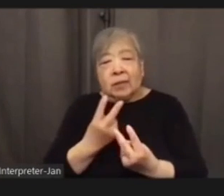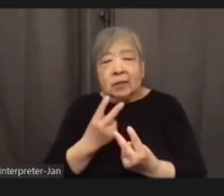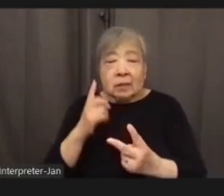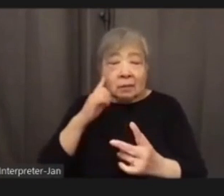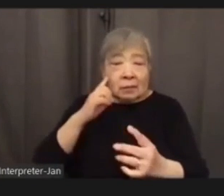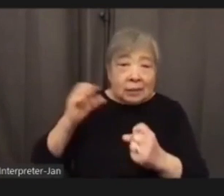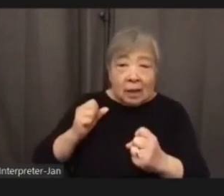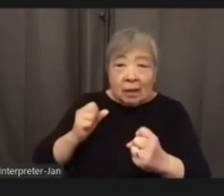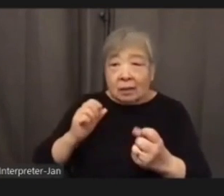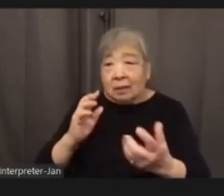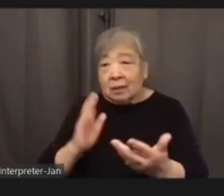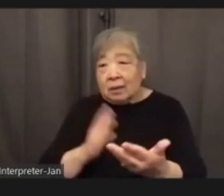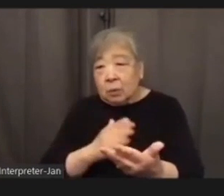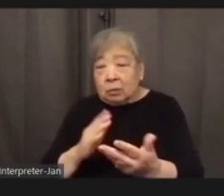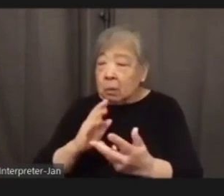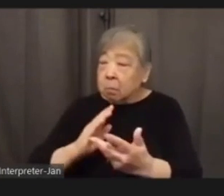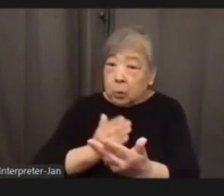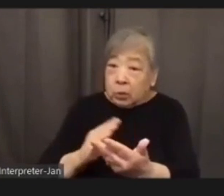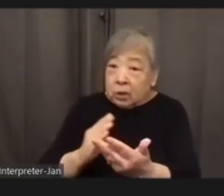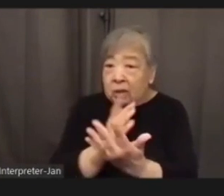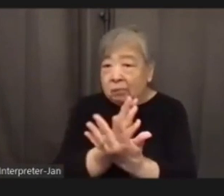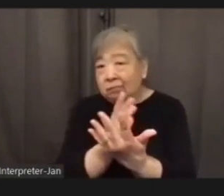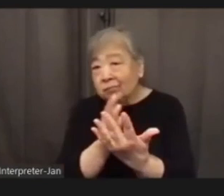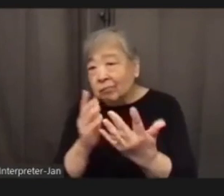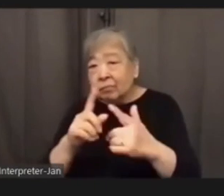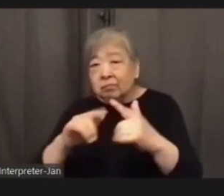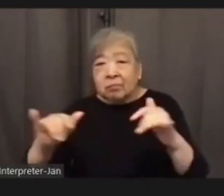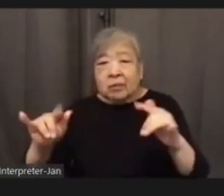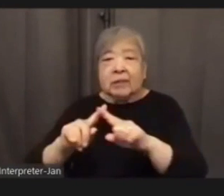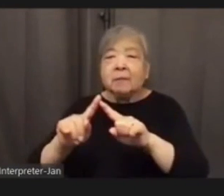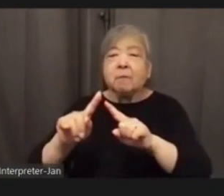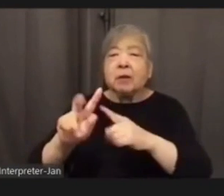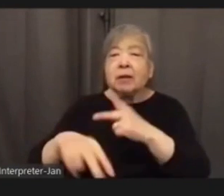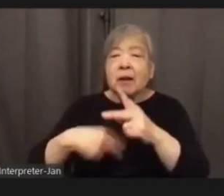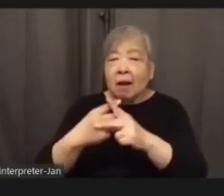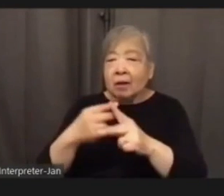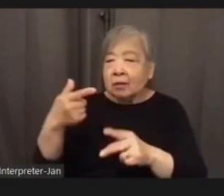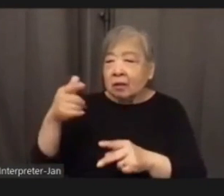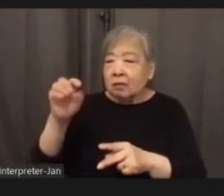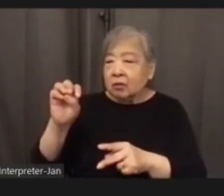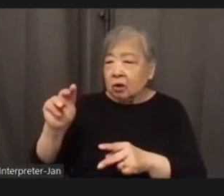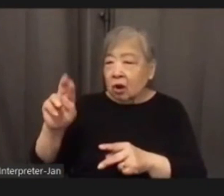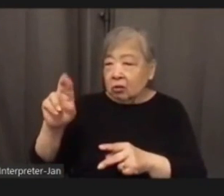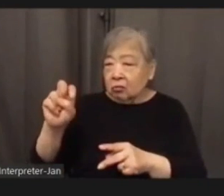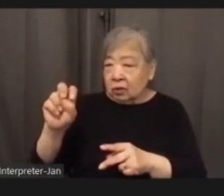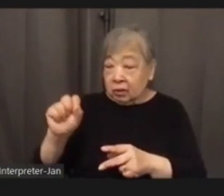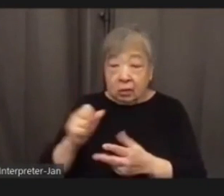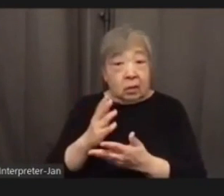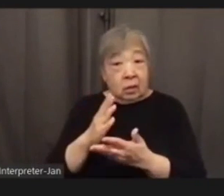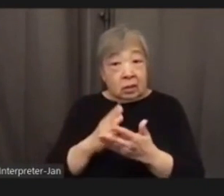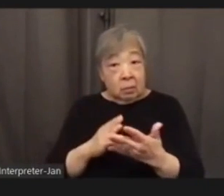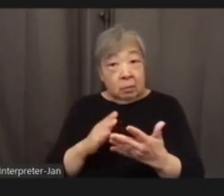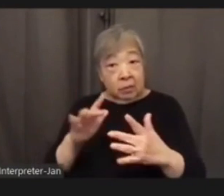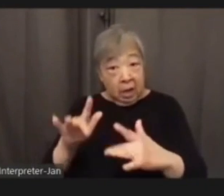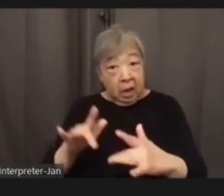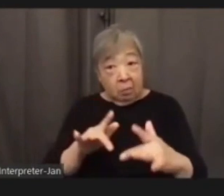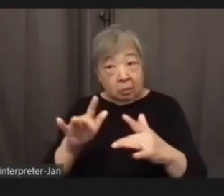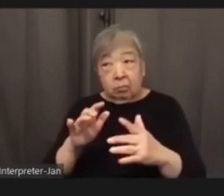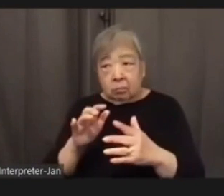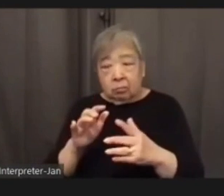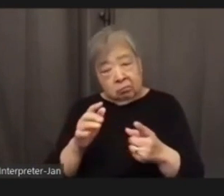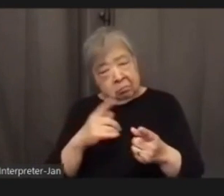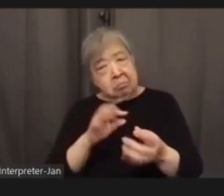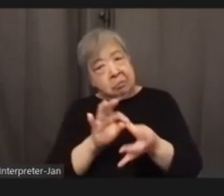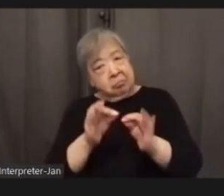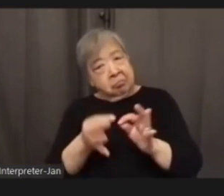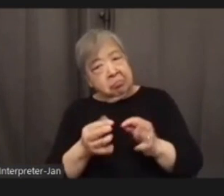sonic expressions, including music, across diverse musical genres. And some of the albums in this series like reinterpret